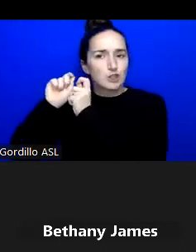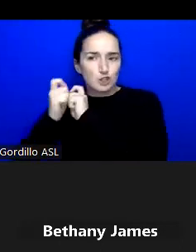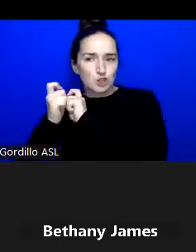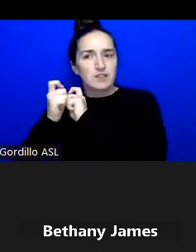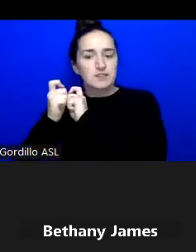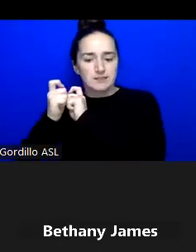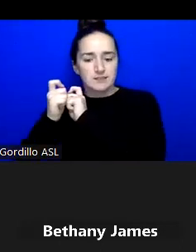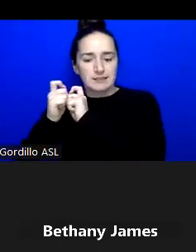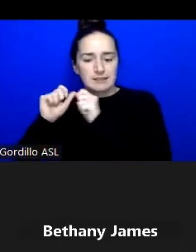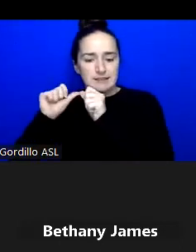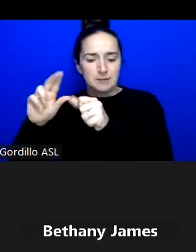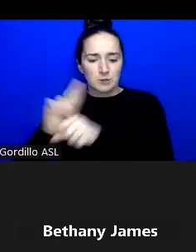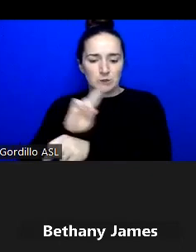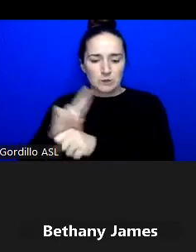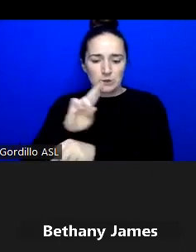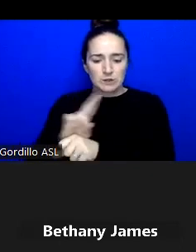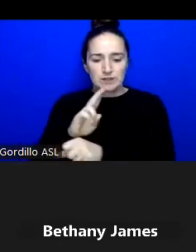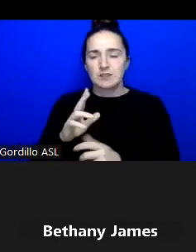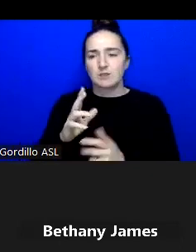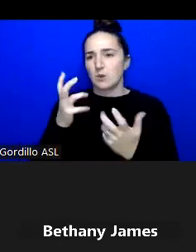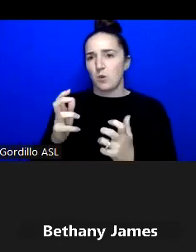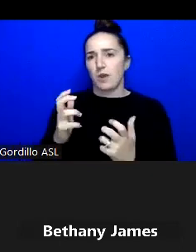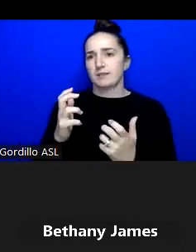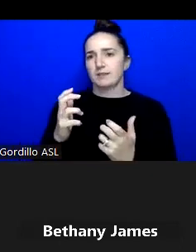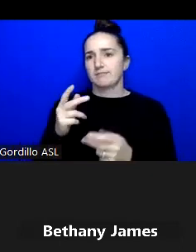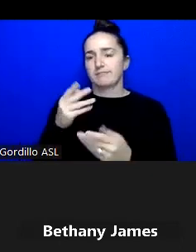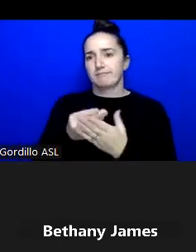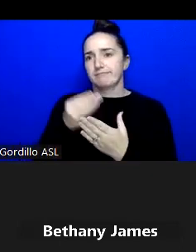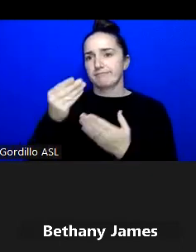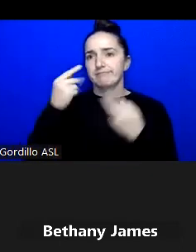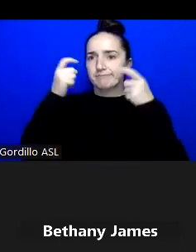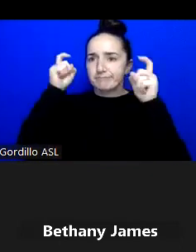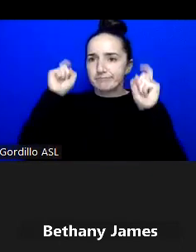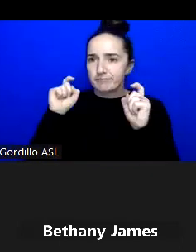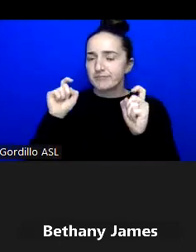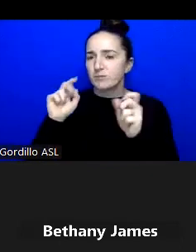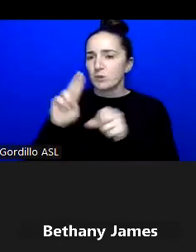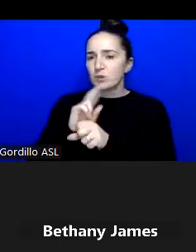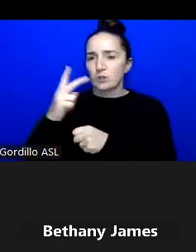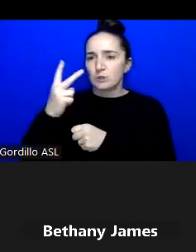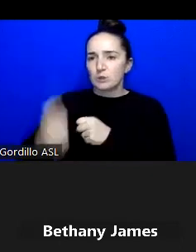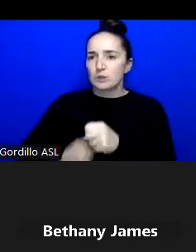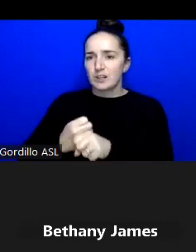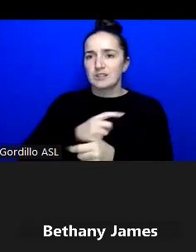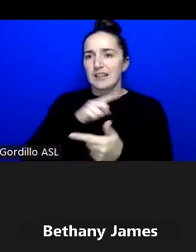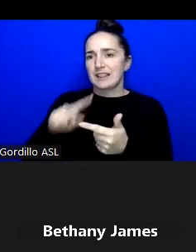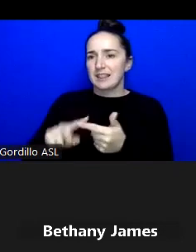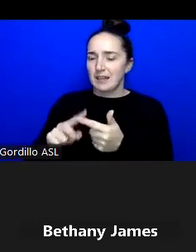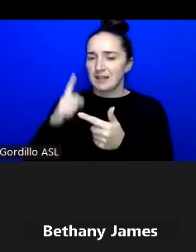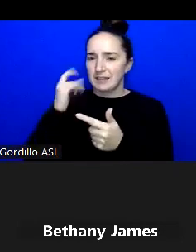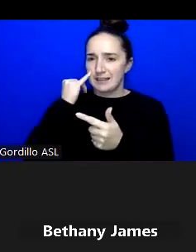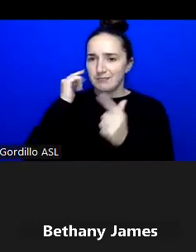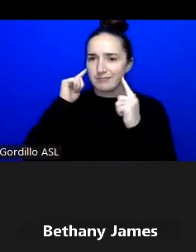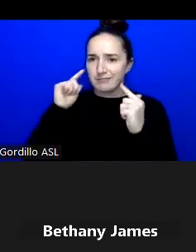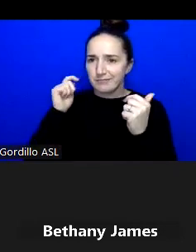road, your hearing has changed and it's no longer appropriate for you. So I really look at a lot of those different factors with their history and their, kind of